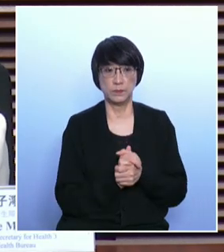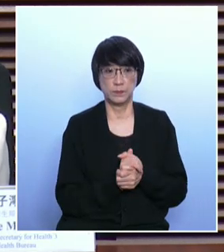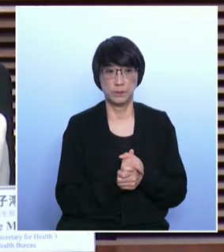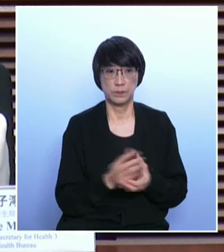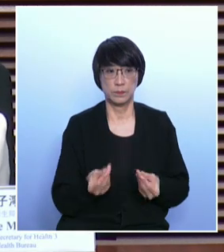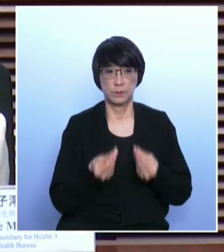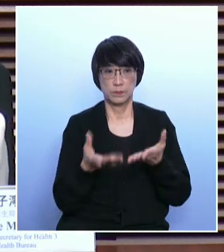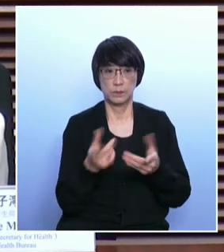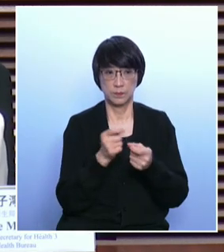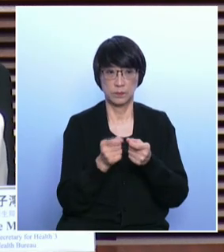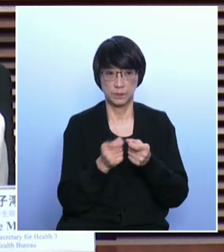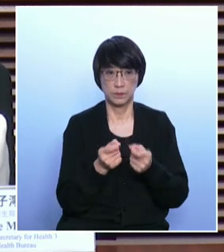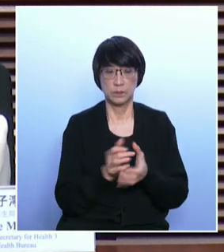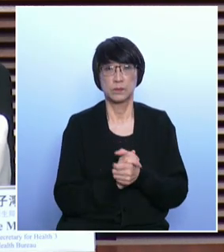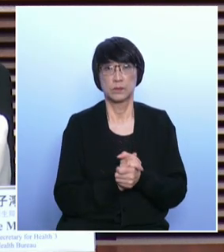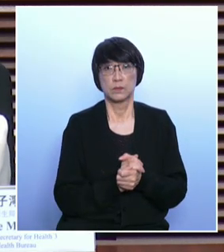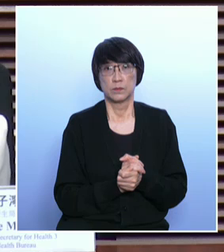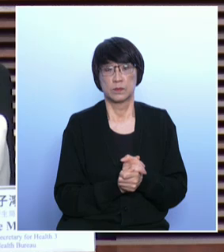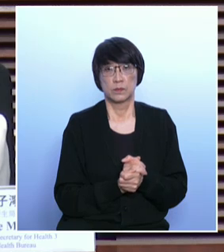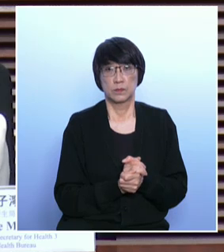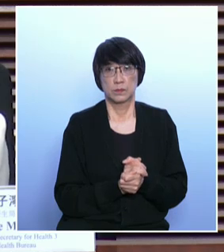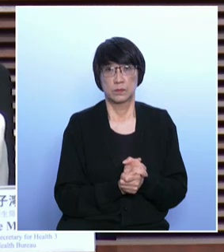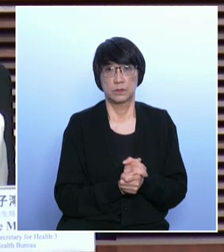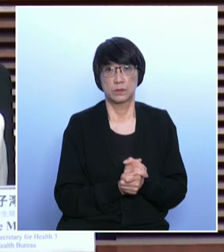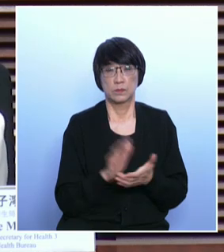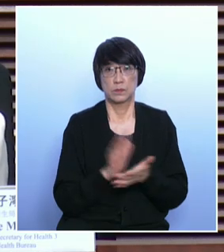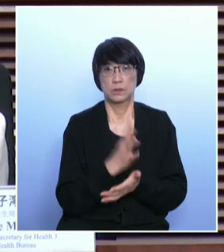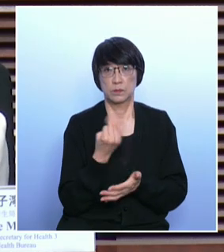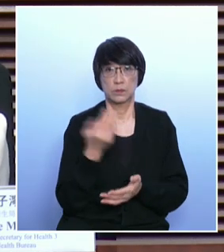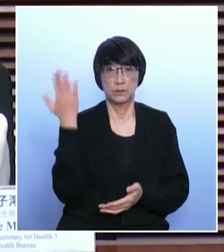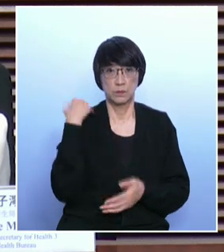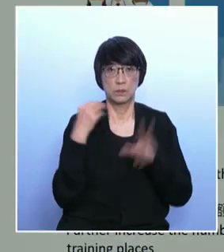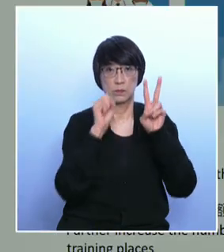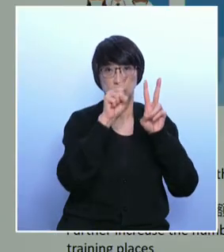for the construction of this clinical training and amenity center.